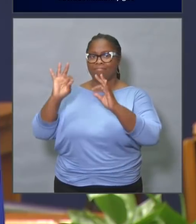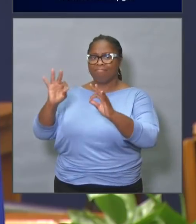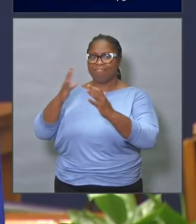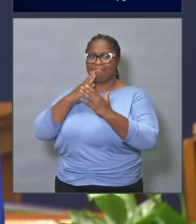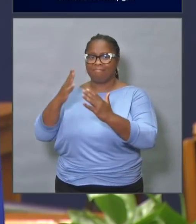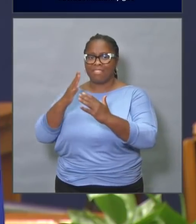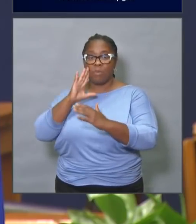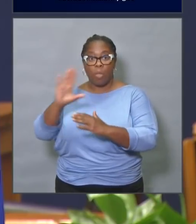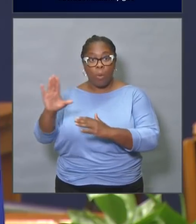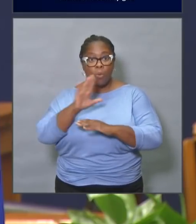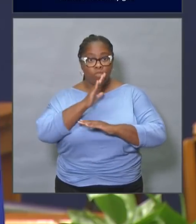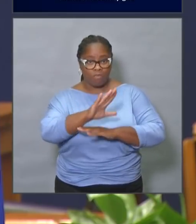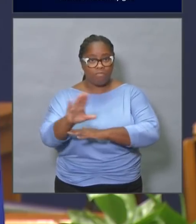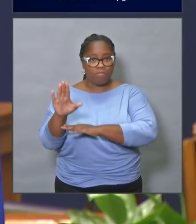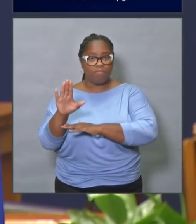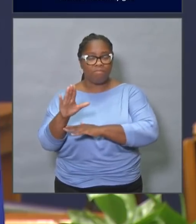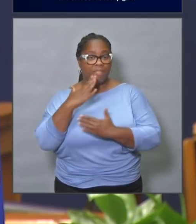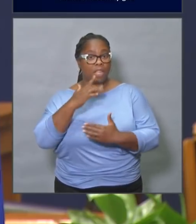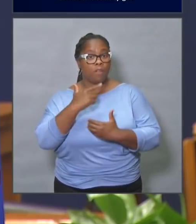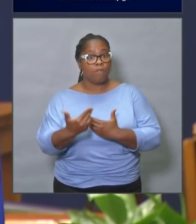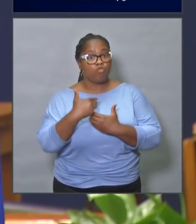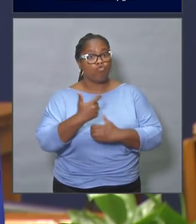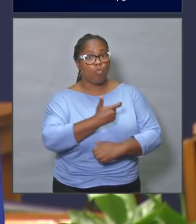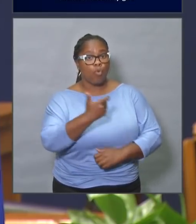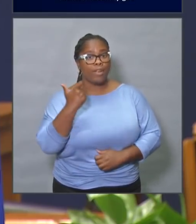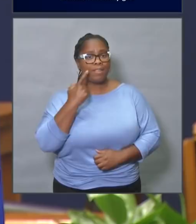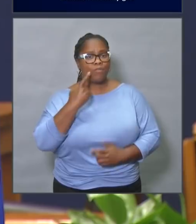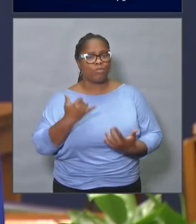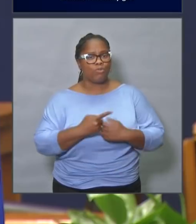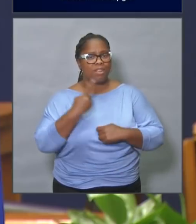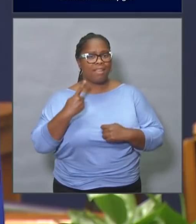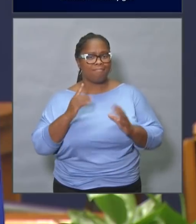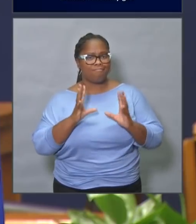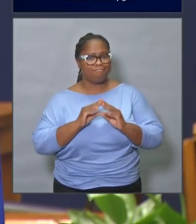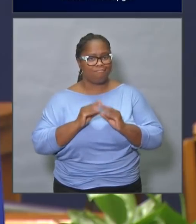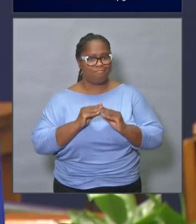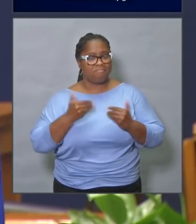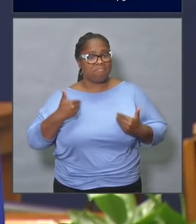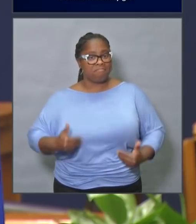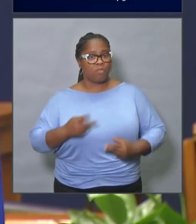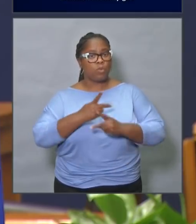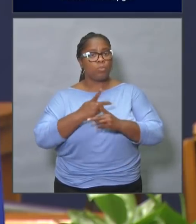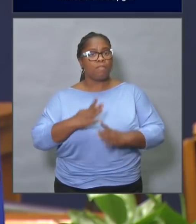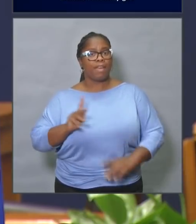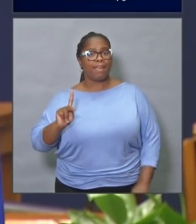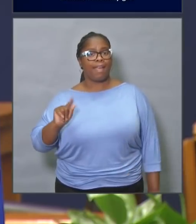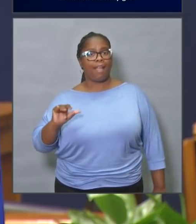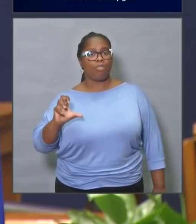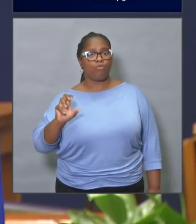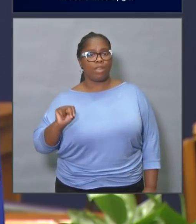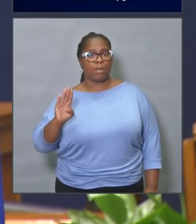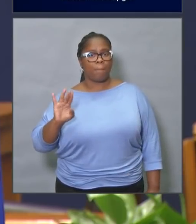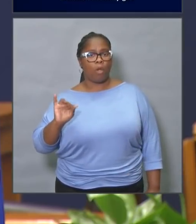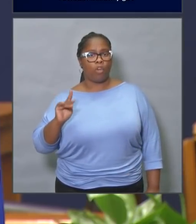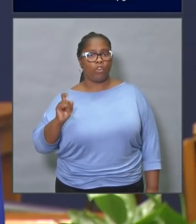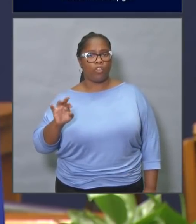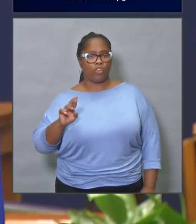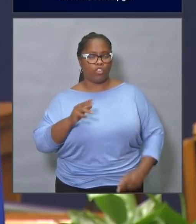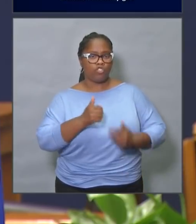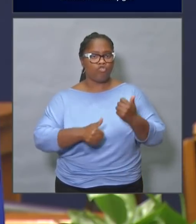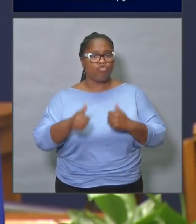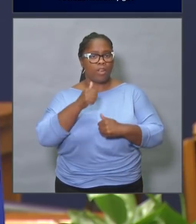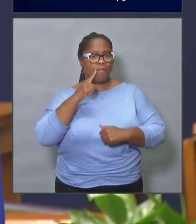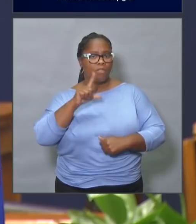and good afternoon. Thank you for joining us for today's press briefing. I'm Supervisor Kathryn Barger, Chair of the Los Angeles County Board